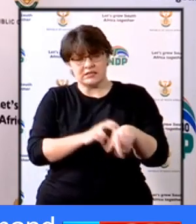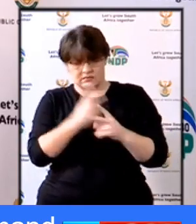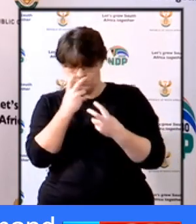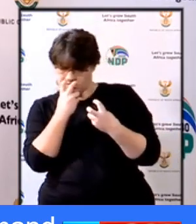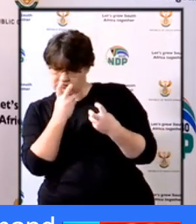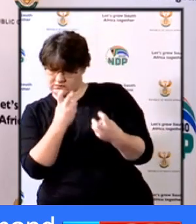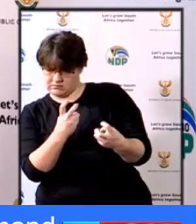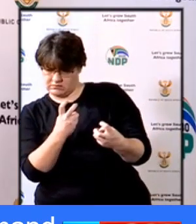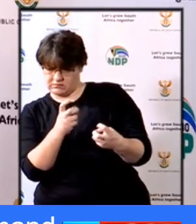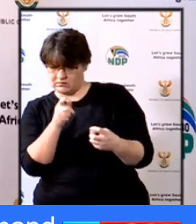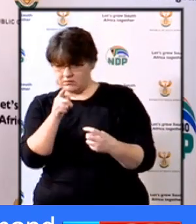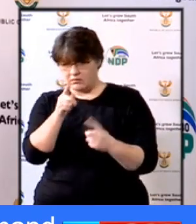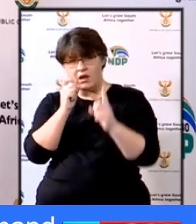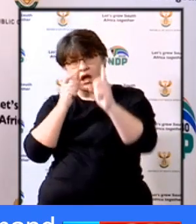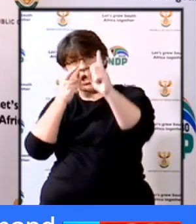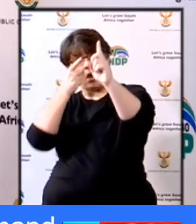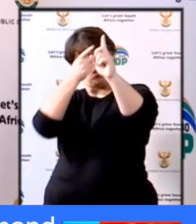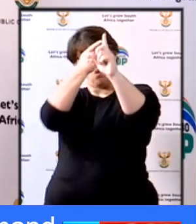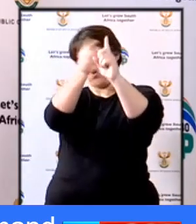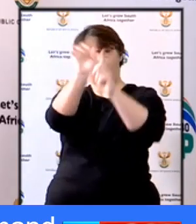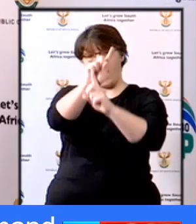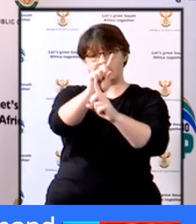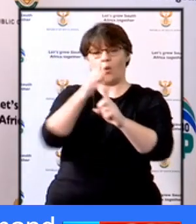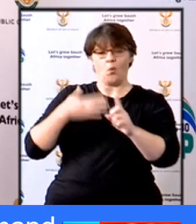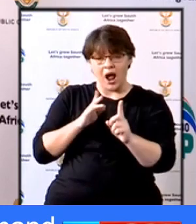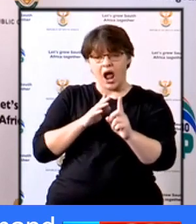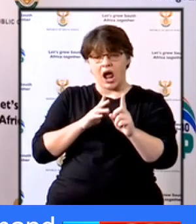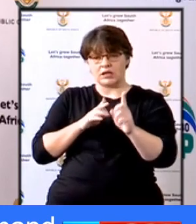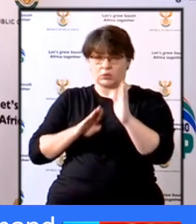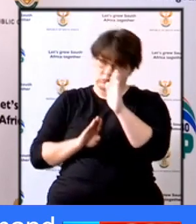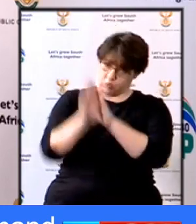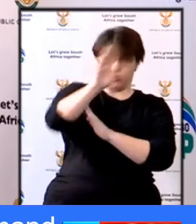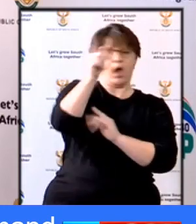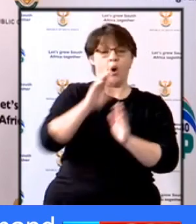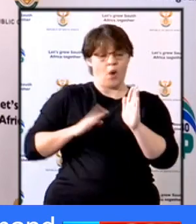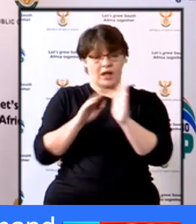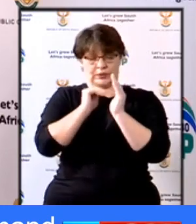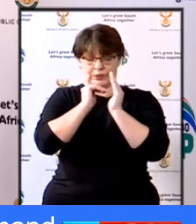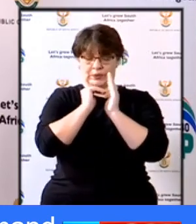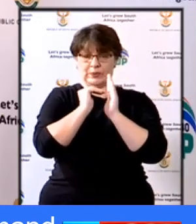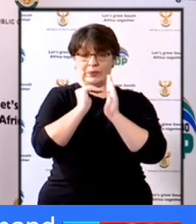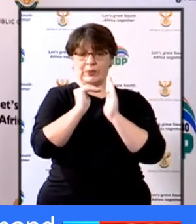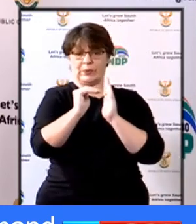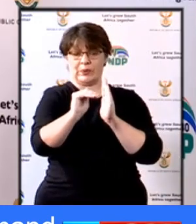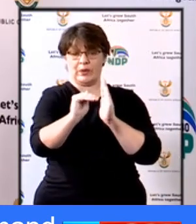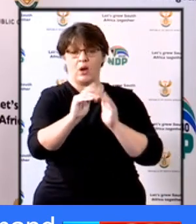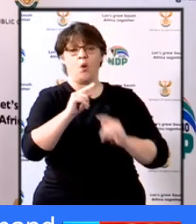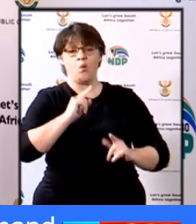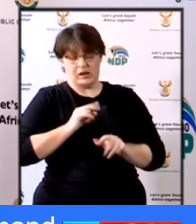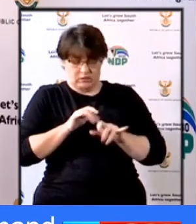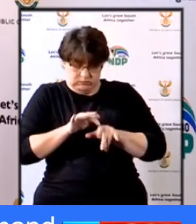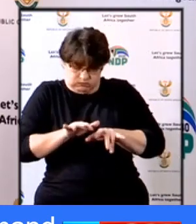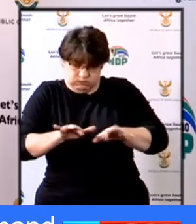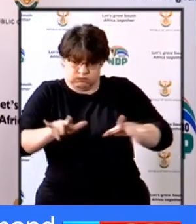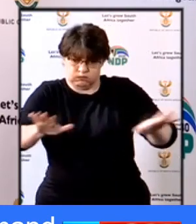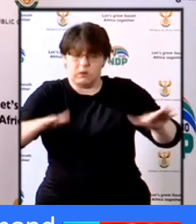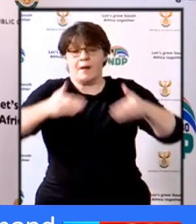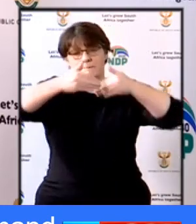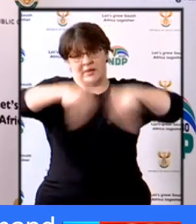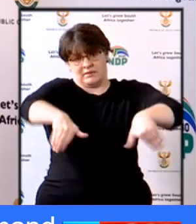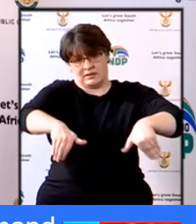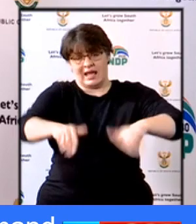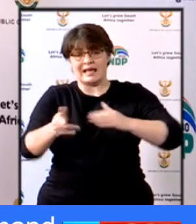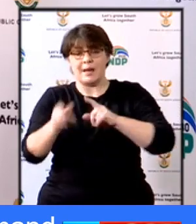on our goal of flattening the curve, minimizing the rates of infection and